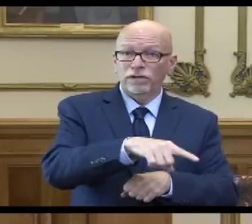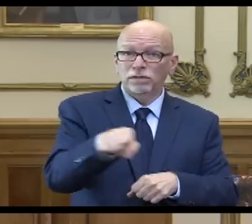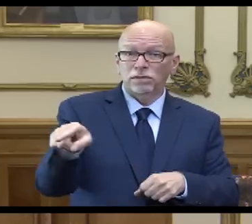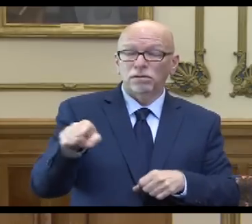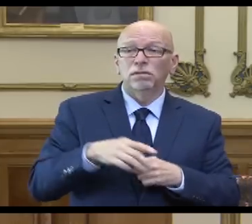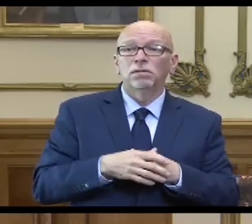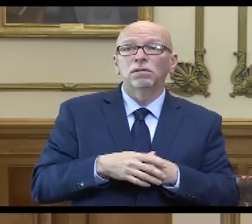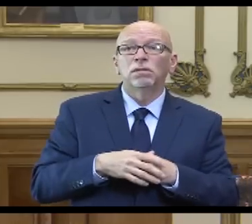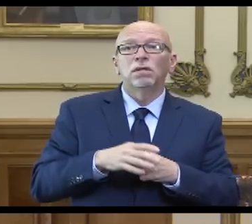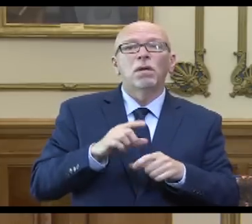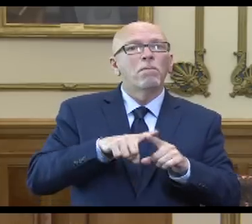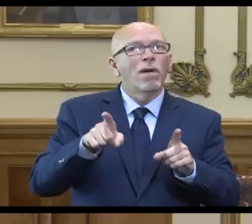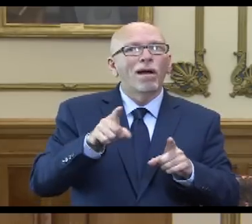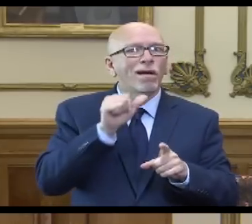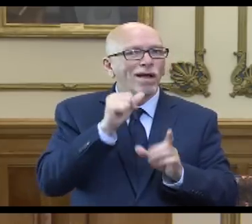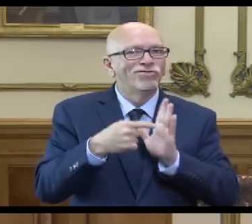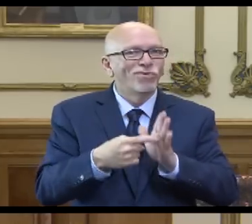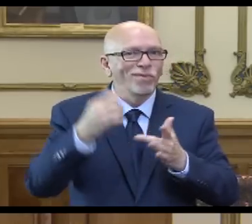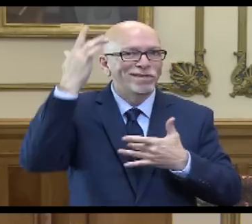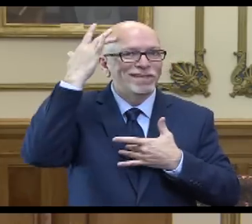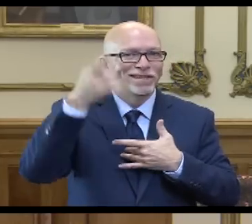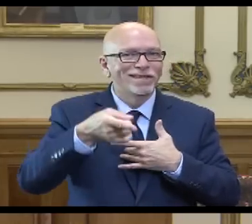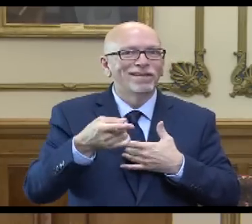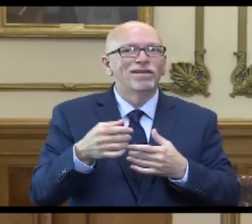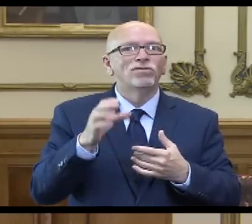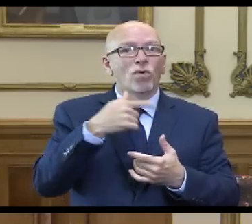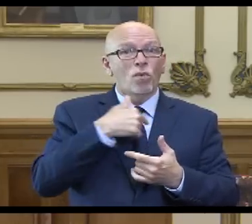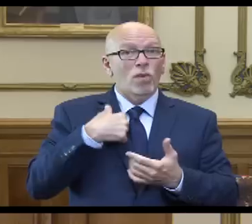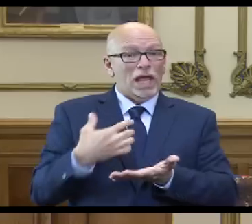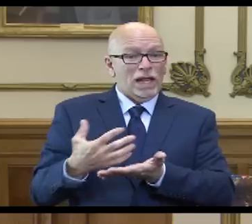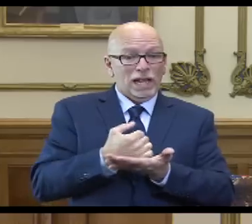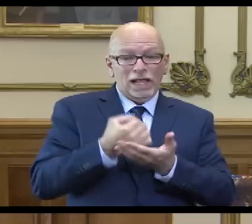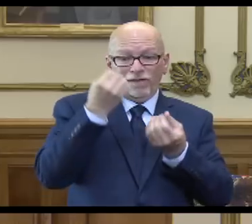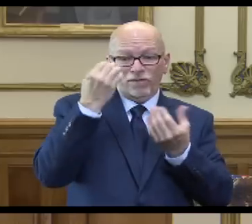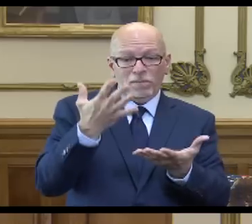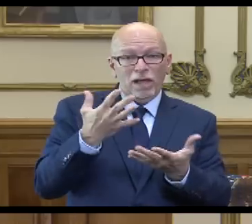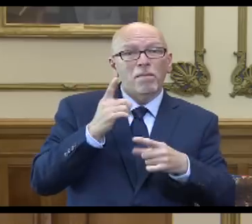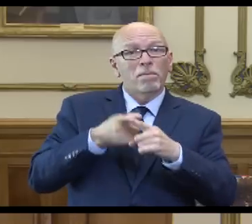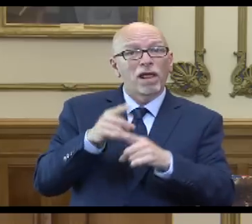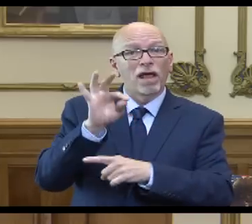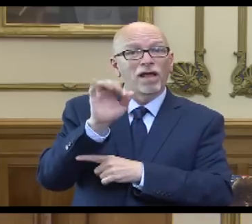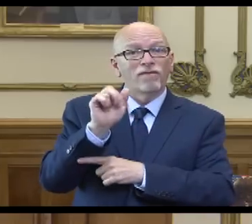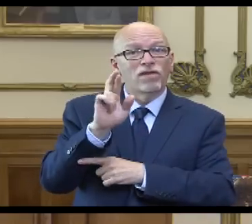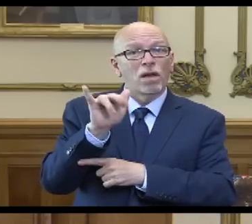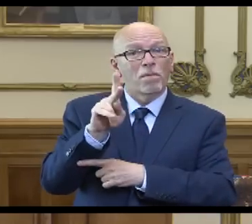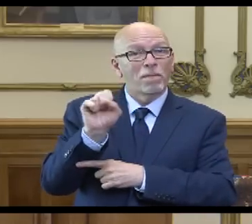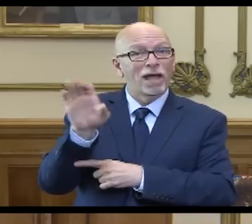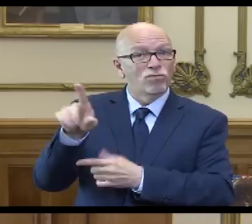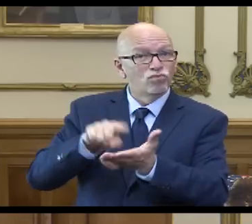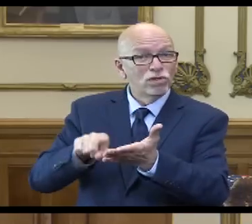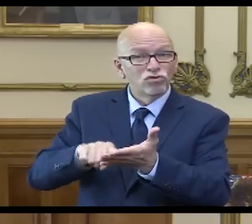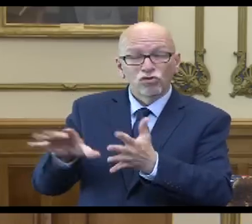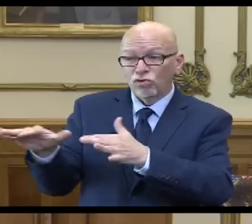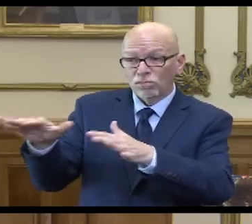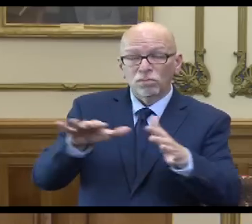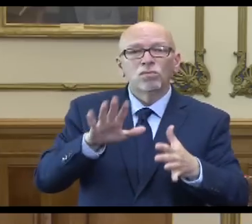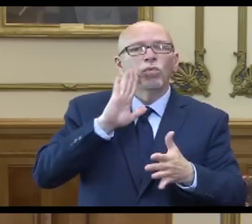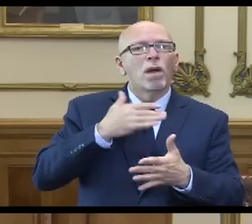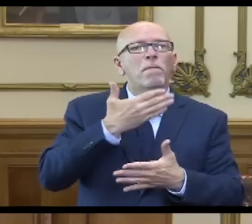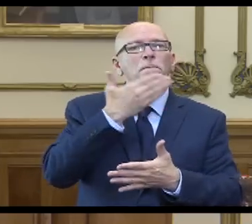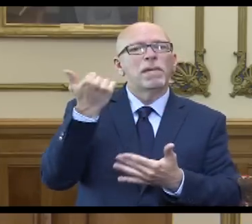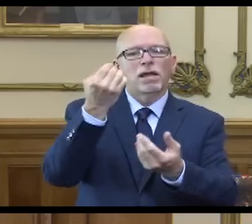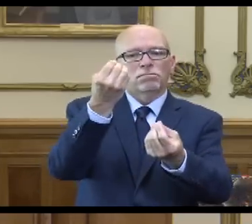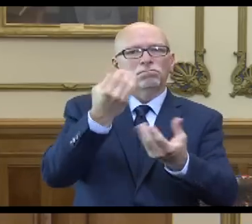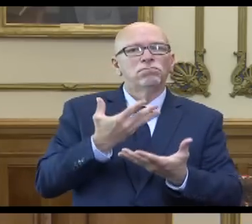COVID-19 but have no symptoms. And the data we collect from this and the Fairbanks study together will better inform us